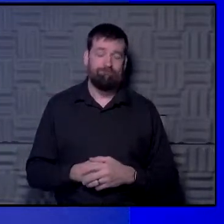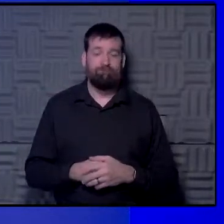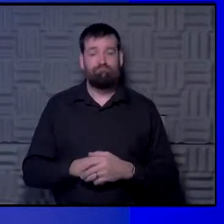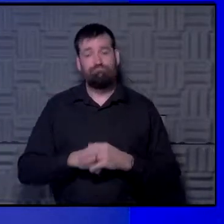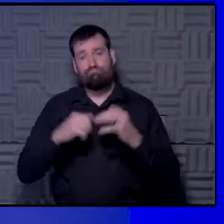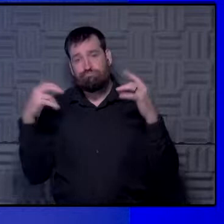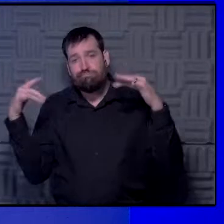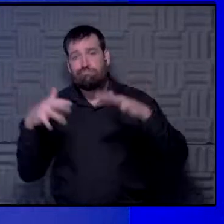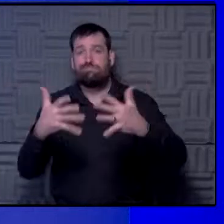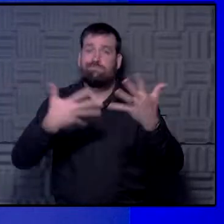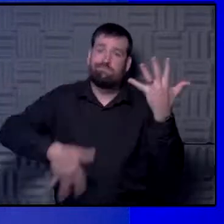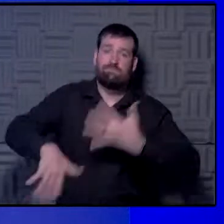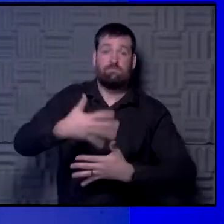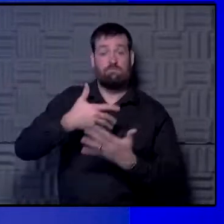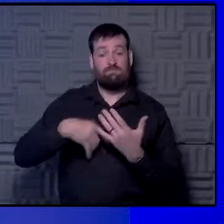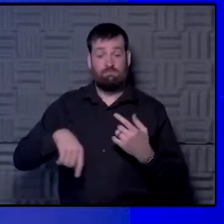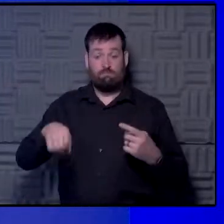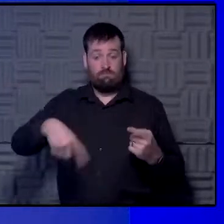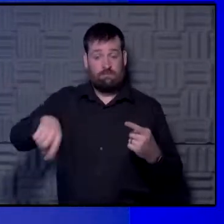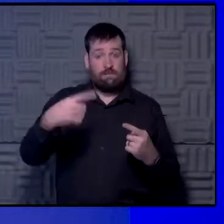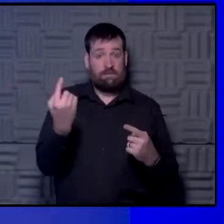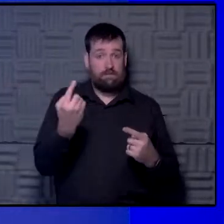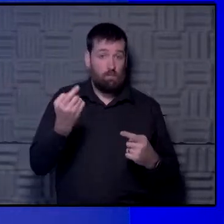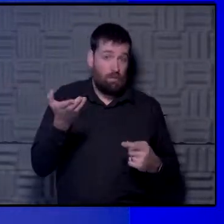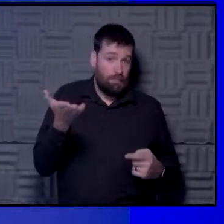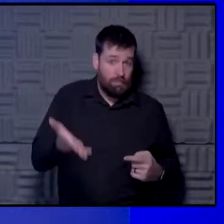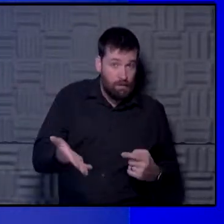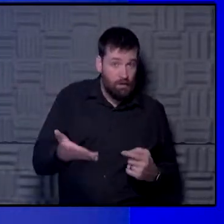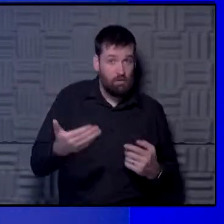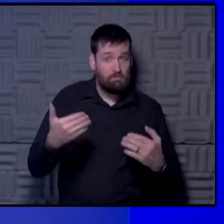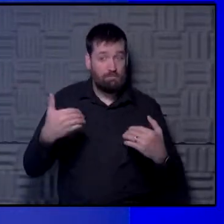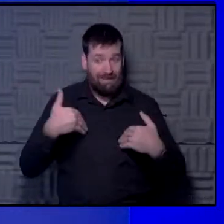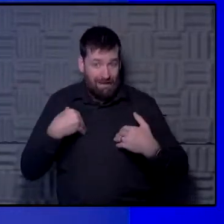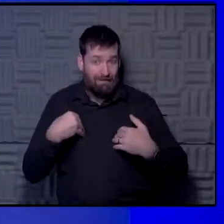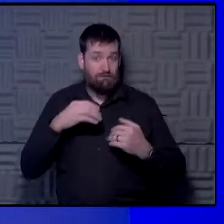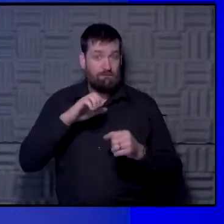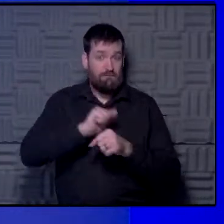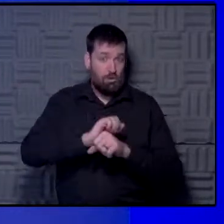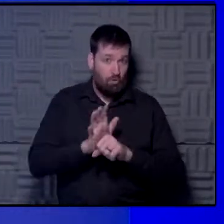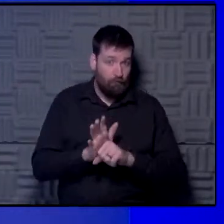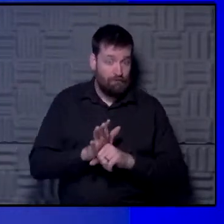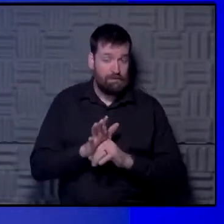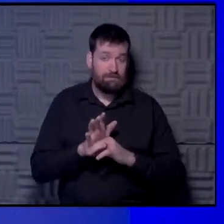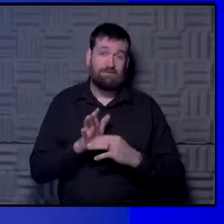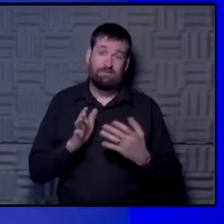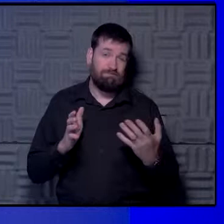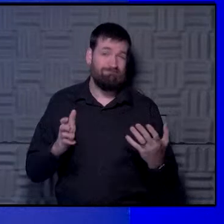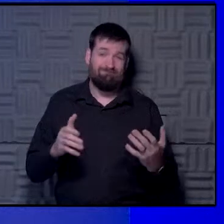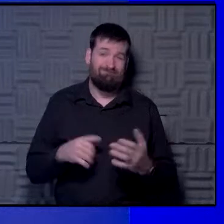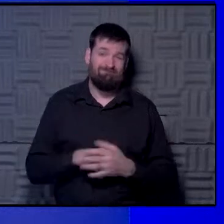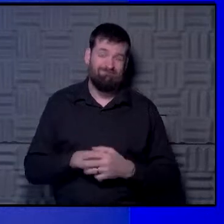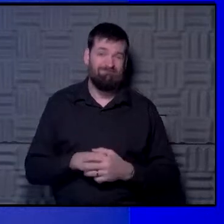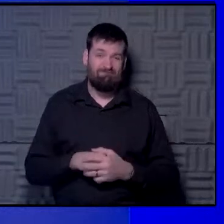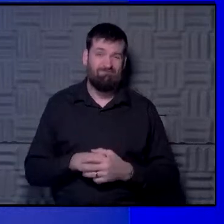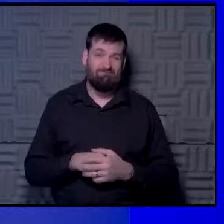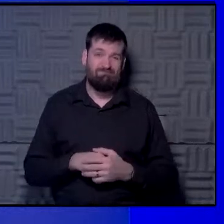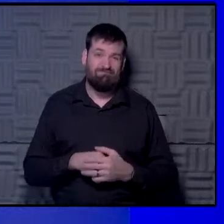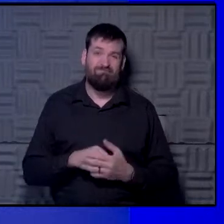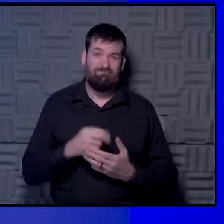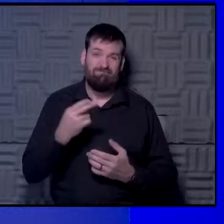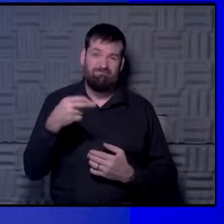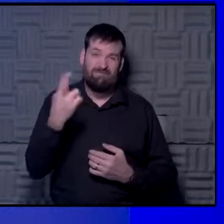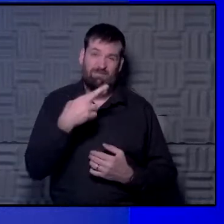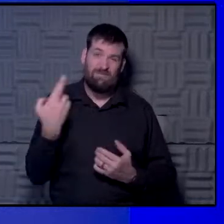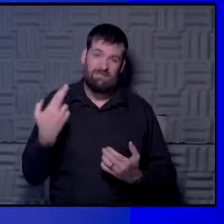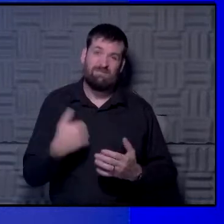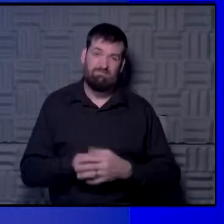and gatherings, the chance that somebody at that party is going to have, or that gathering is going to have SARS-CoV-2, COVID-19, is probably